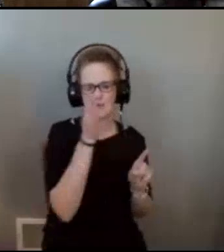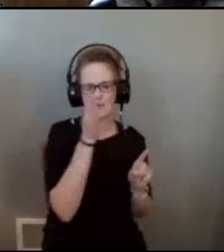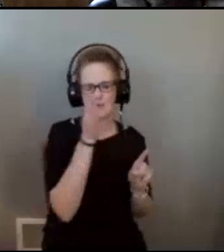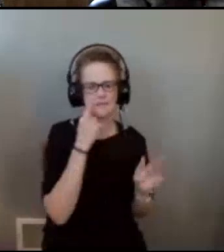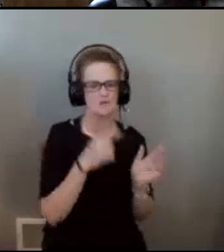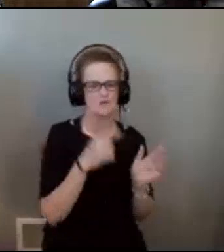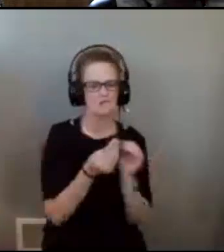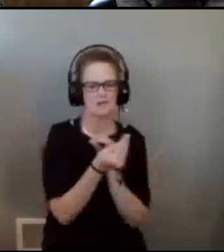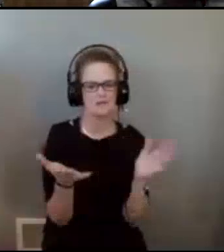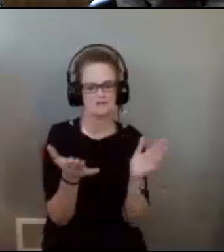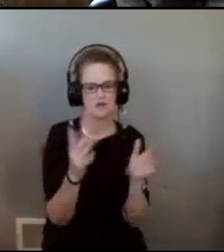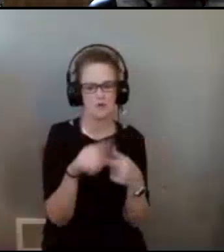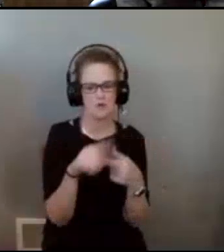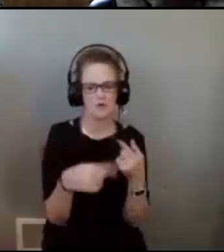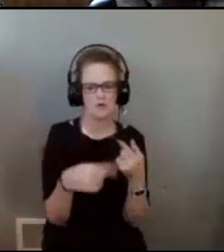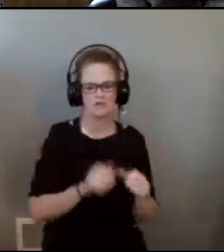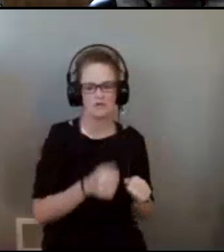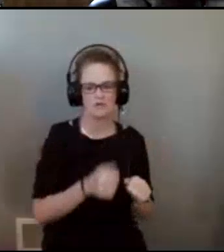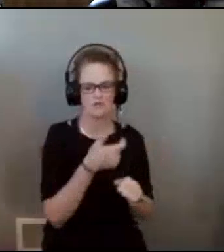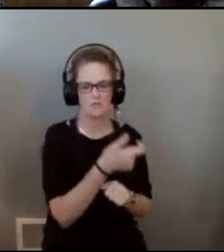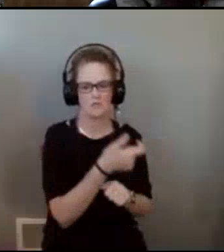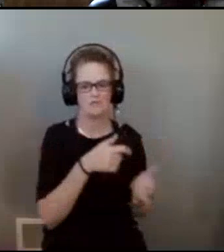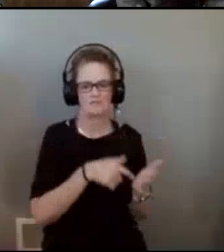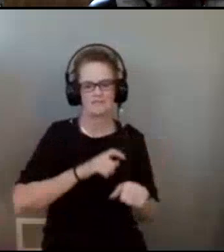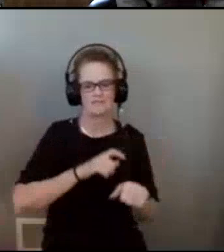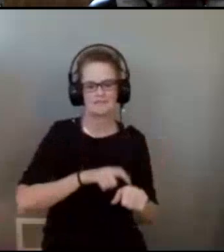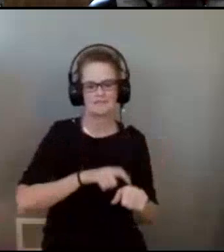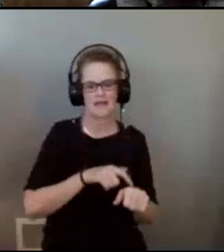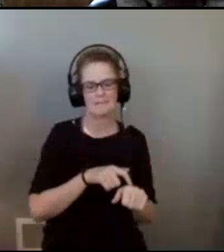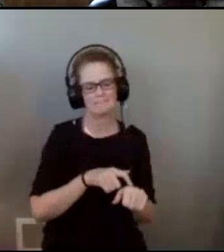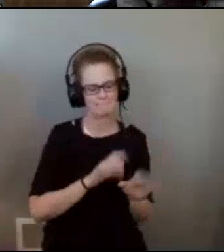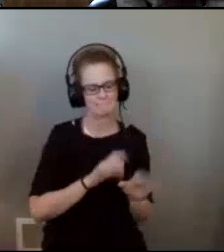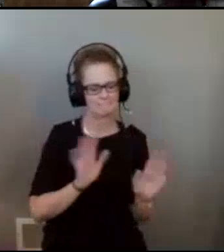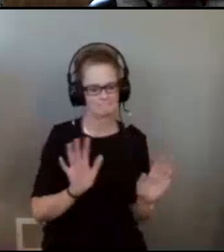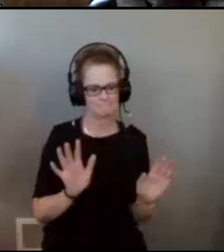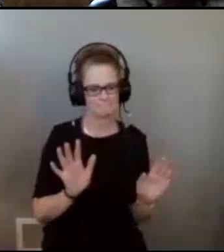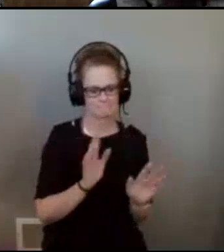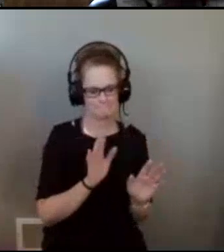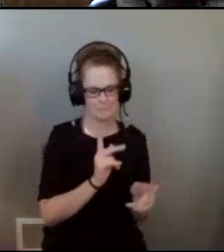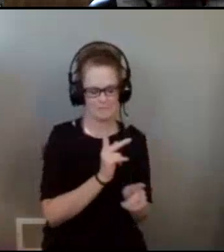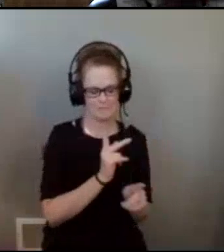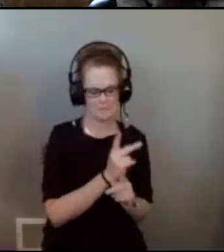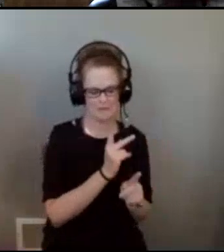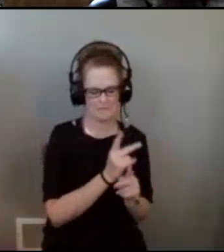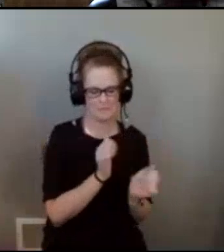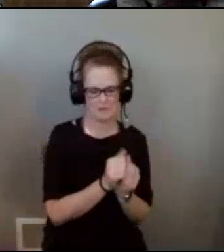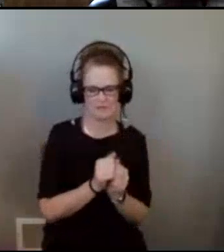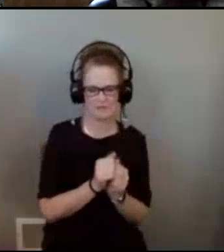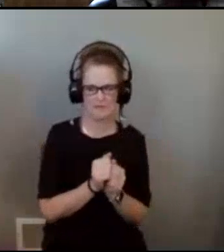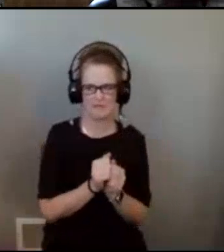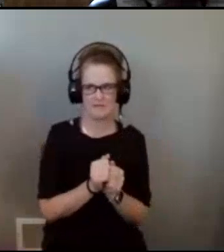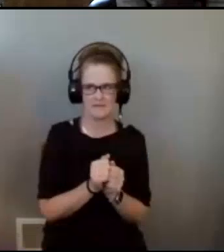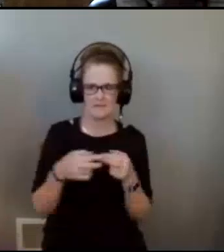time. Because this is time sensitive, I imagine we'll be able to send the PowerPoint out